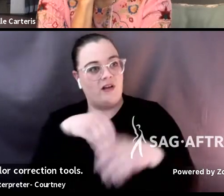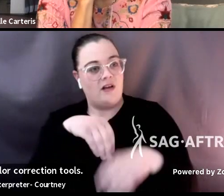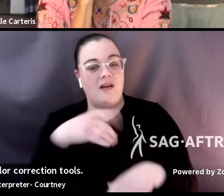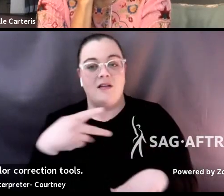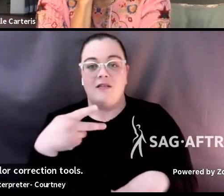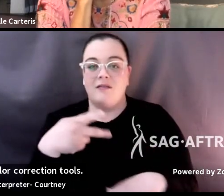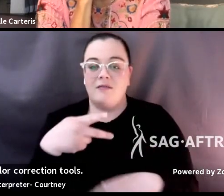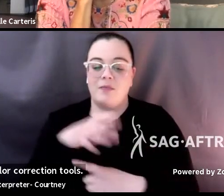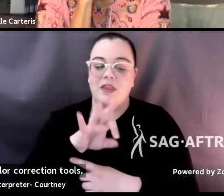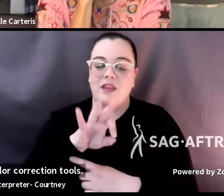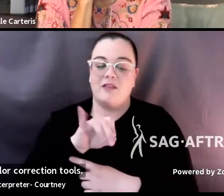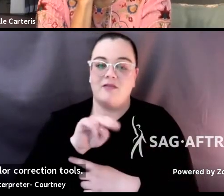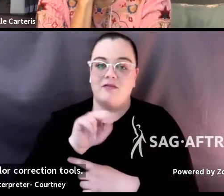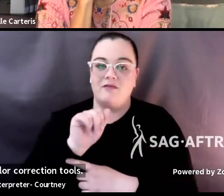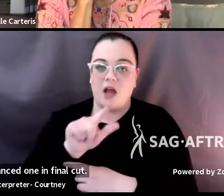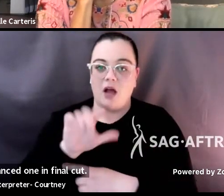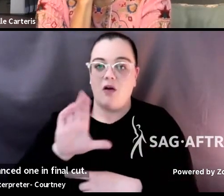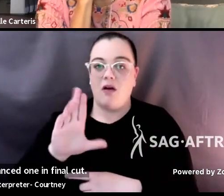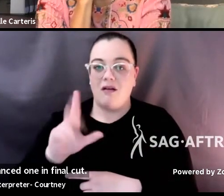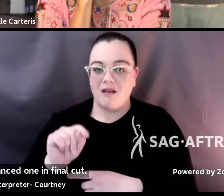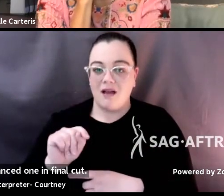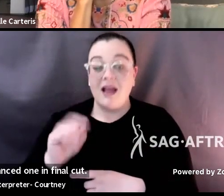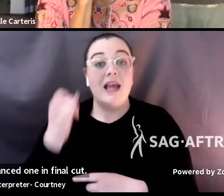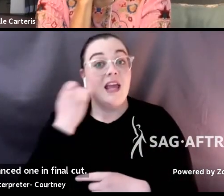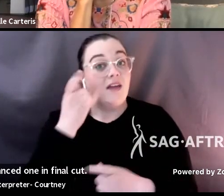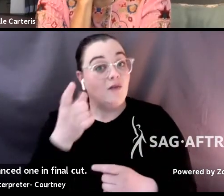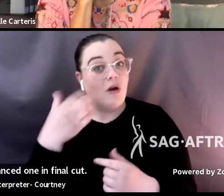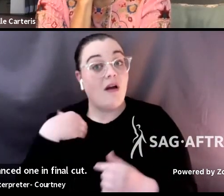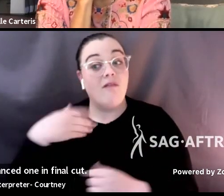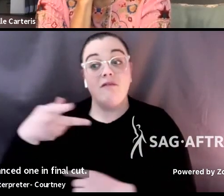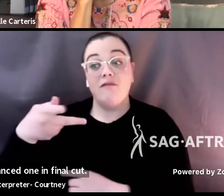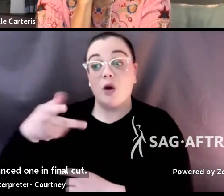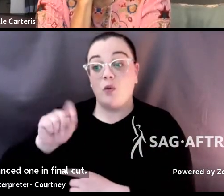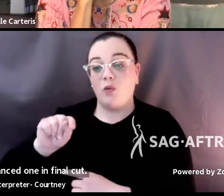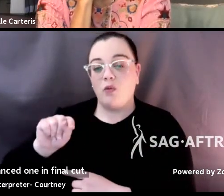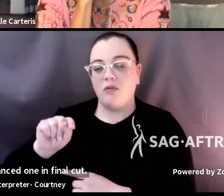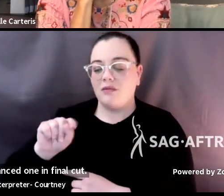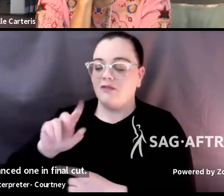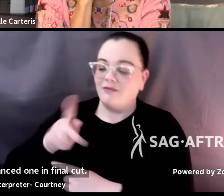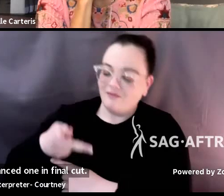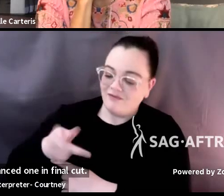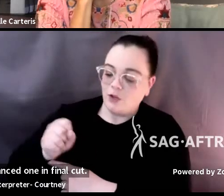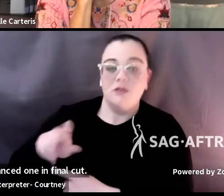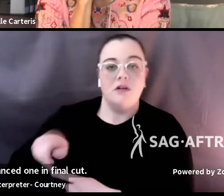Photoshop background or something, that will help you understand how you might affect some of those